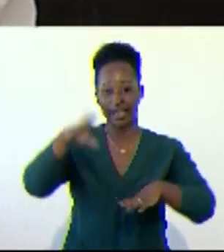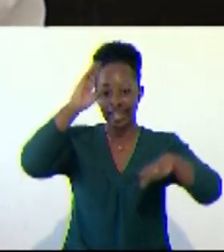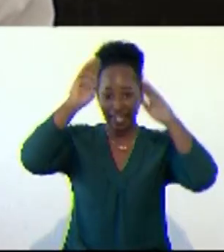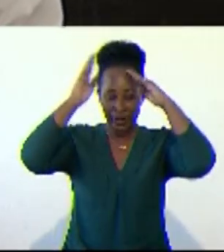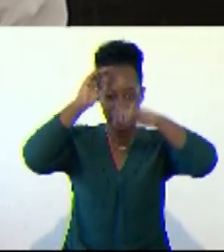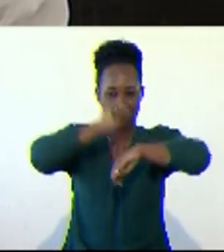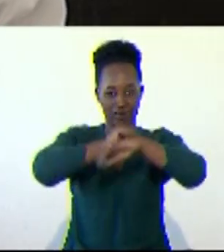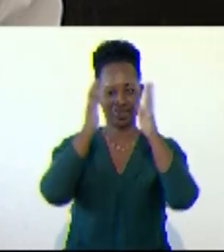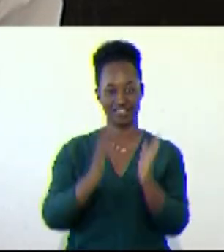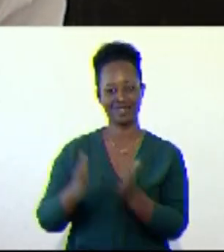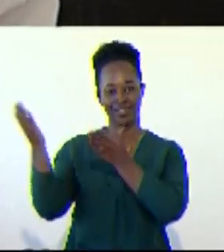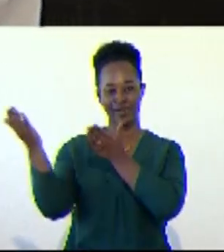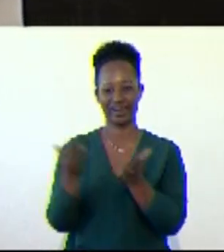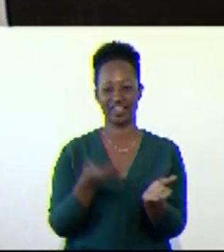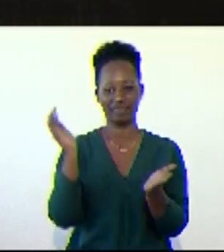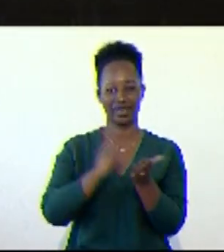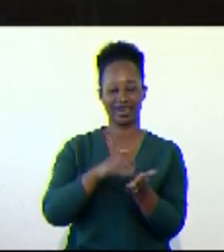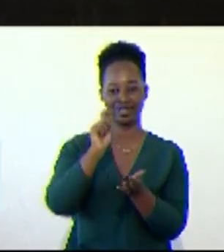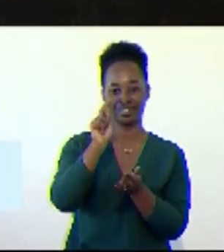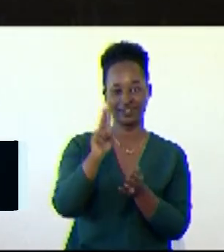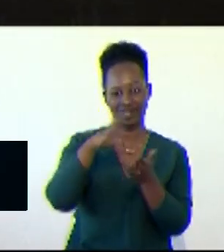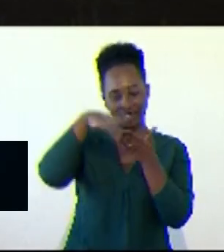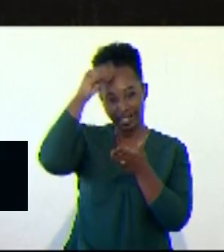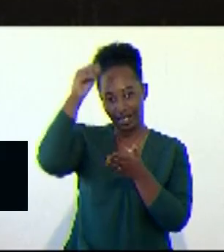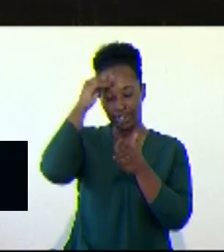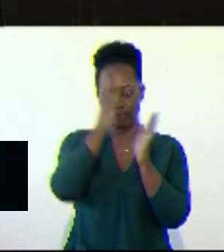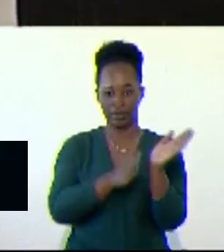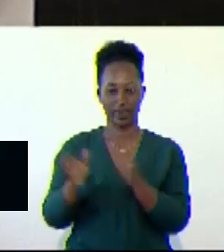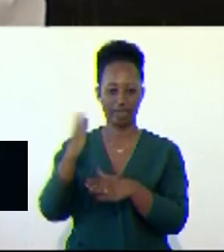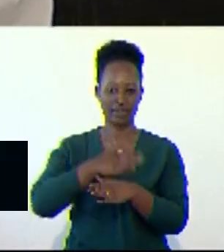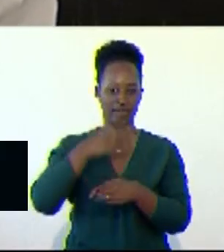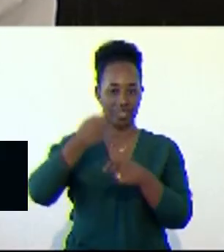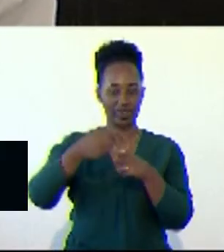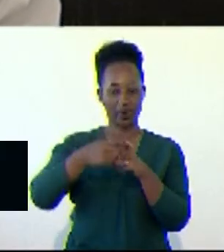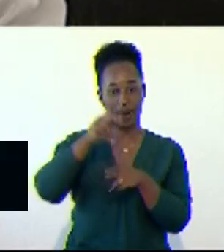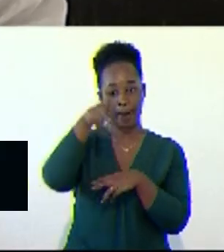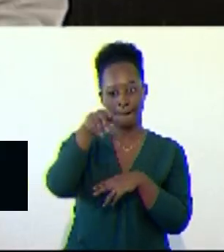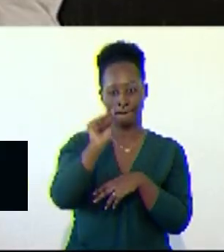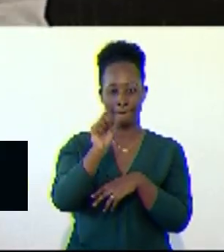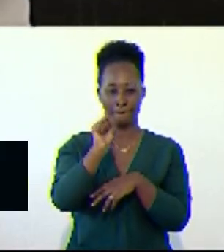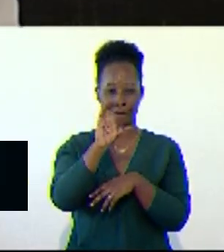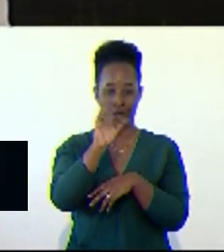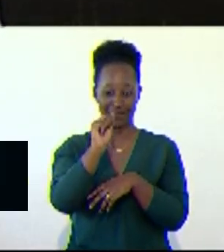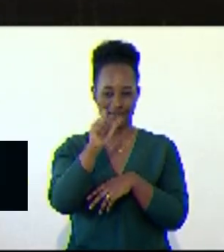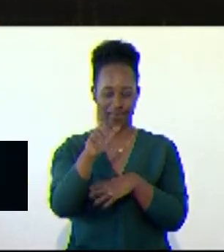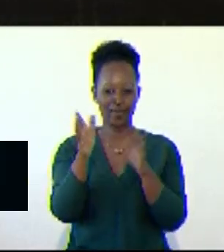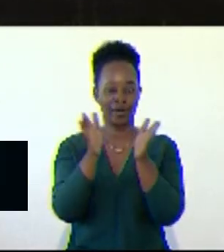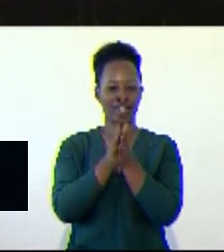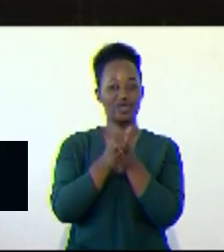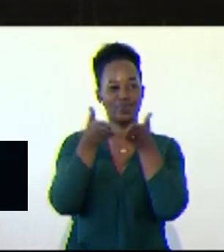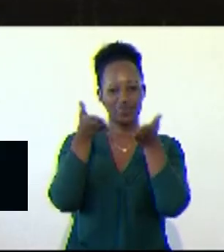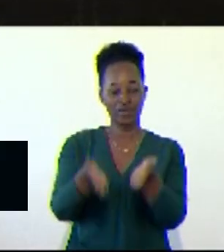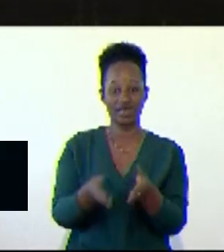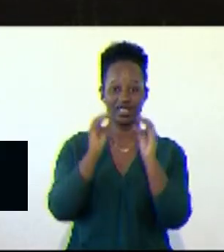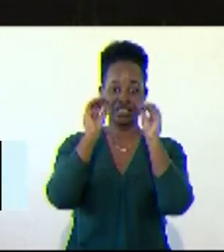Hello students, welcome again to the TV learning program. I'm teacher Pasco, and today I will be with